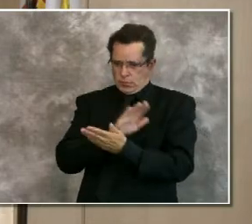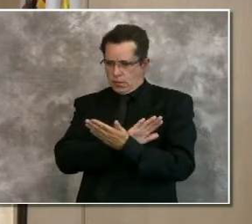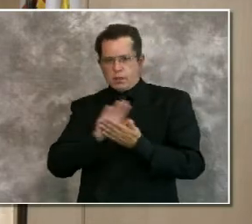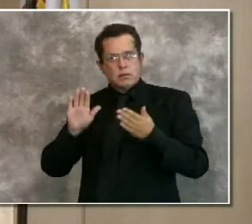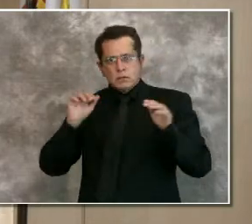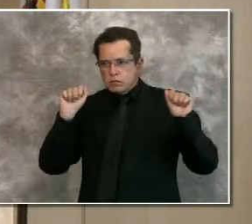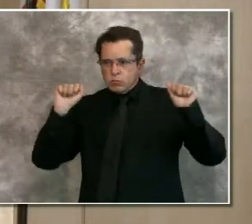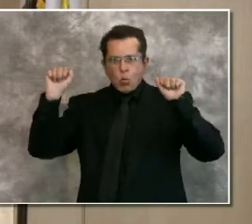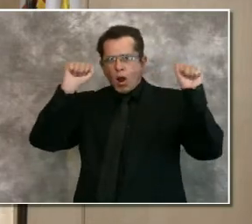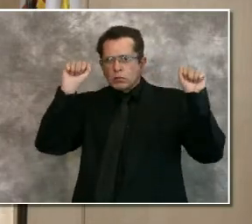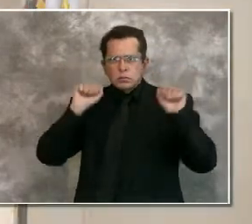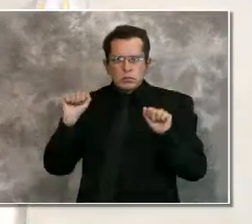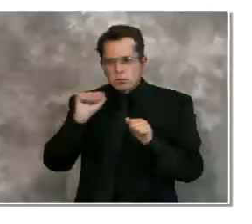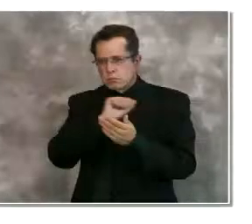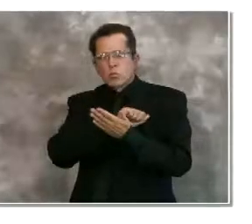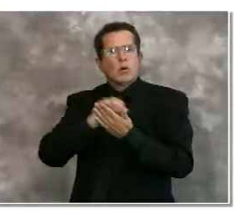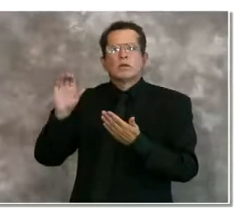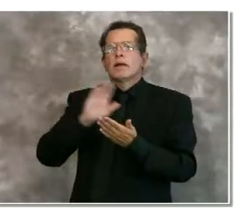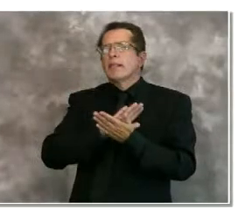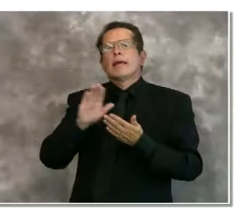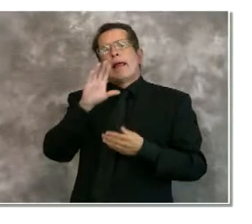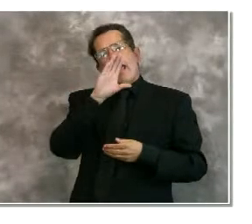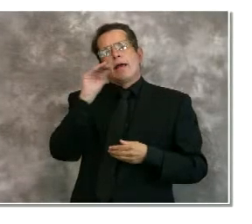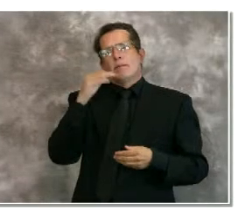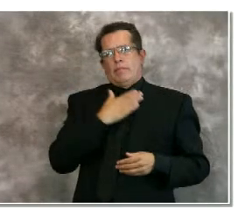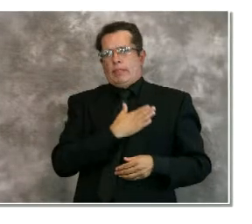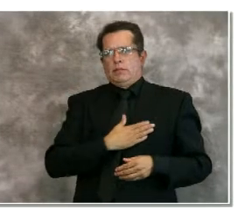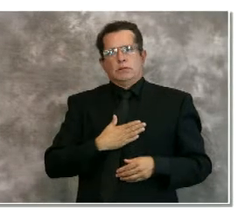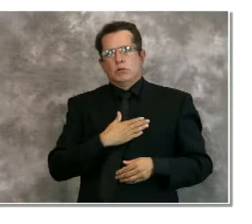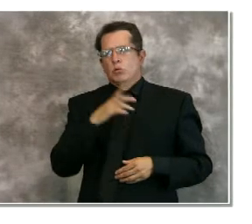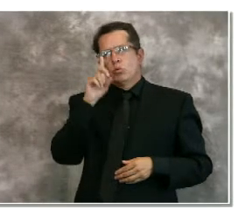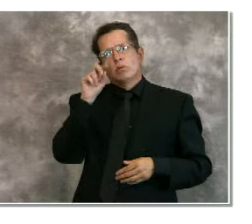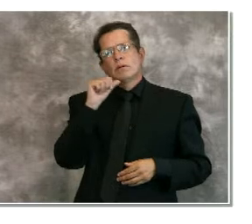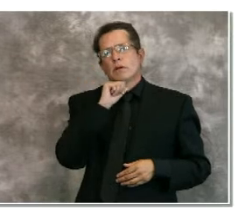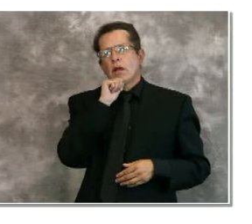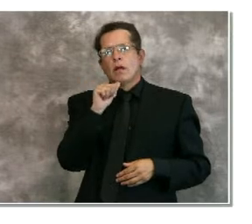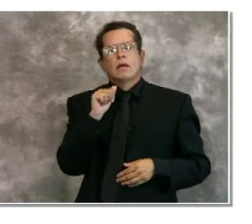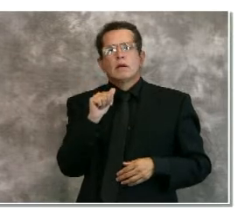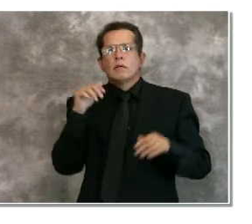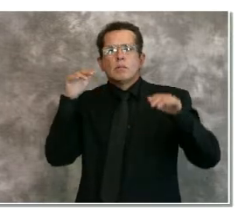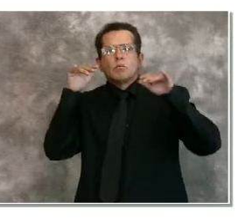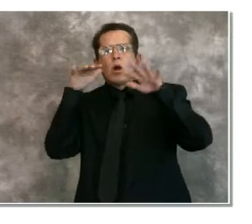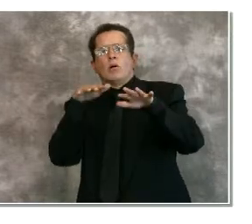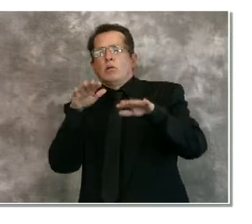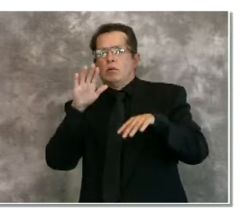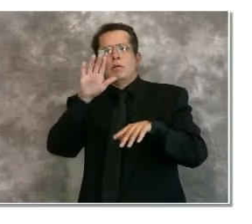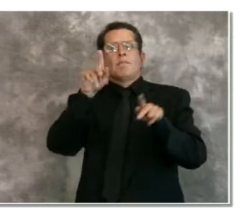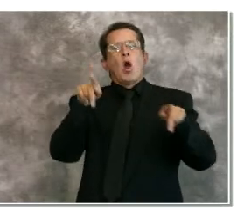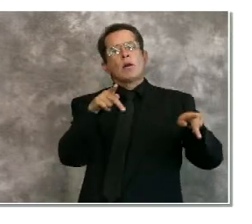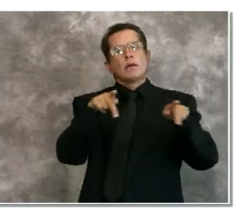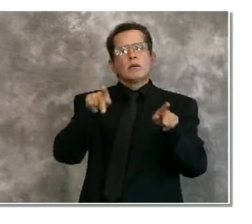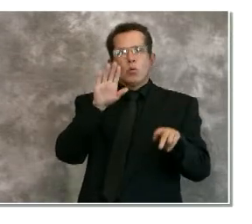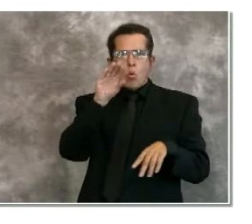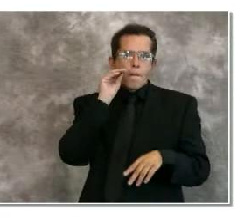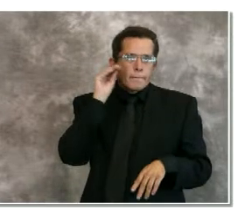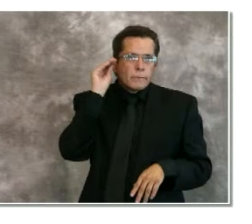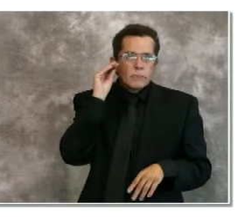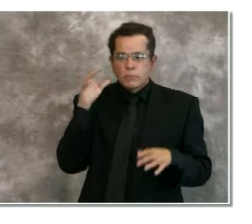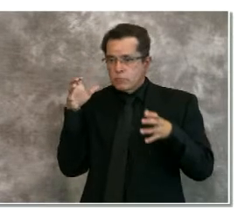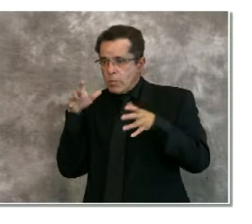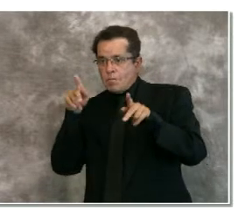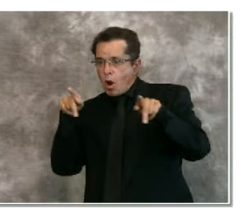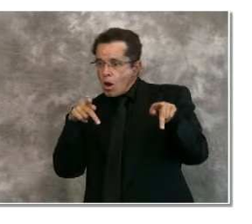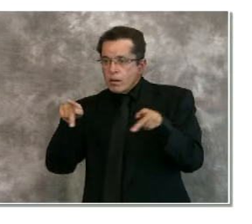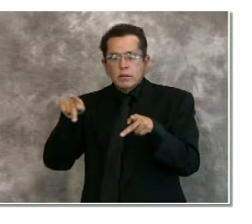please do not convene dinners or house parties, and